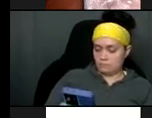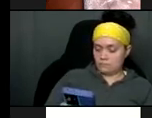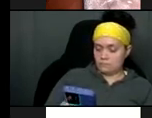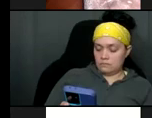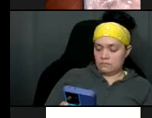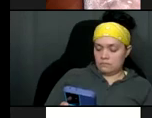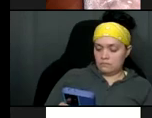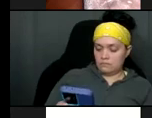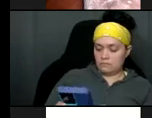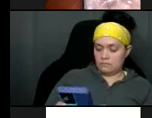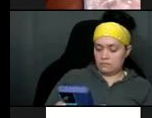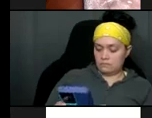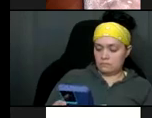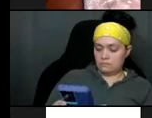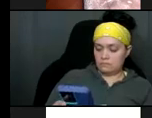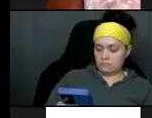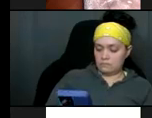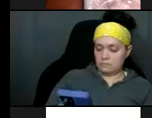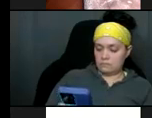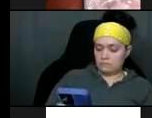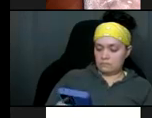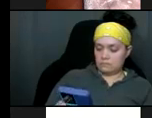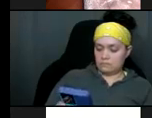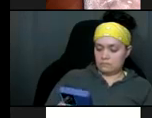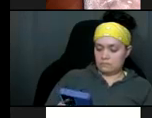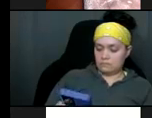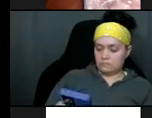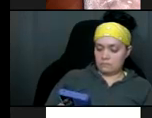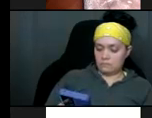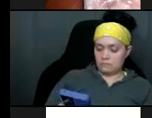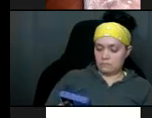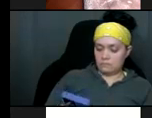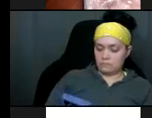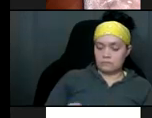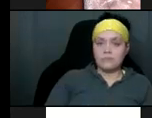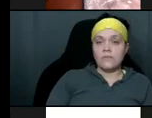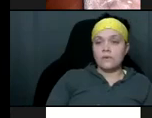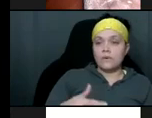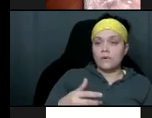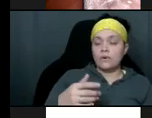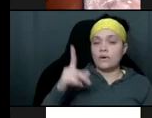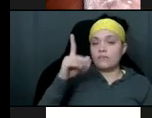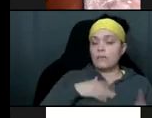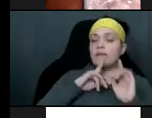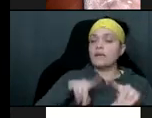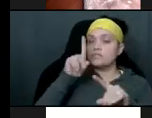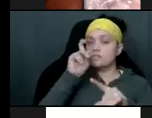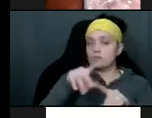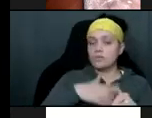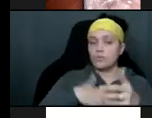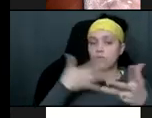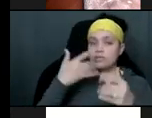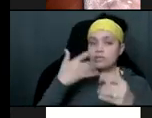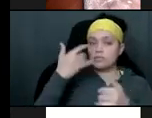All right, so I'm going to give you my answer then to this question. What is the world's most isolated